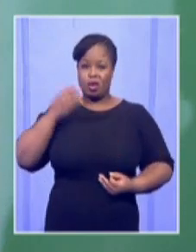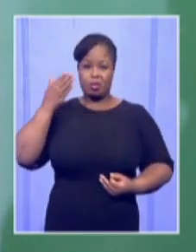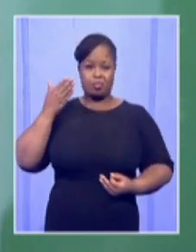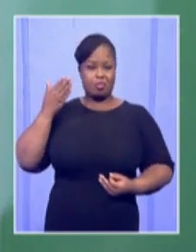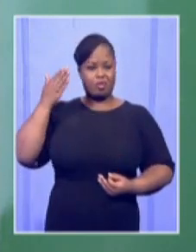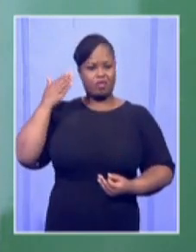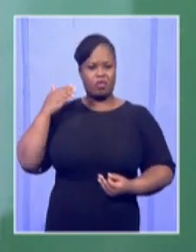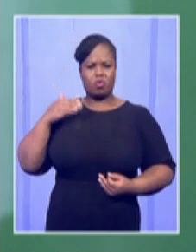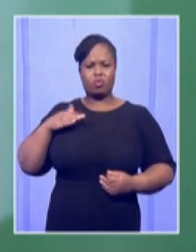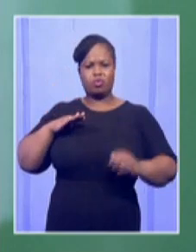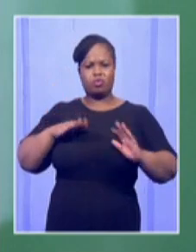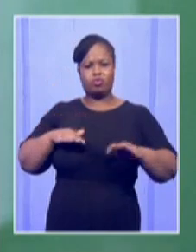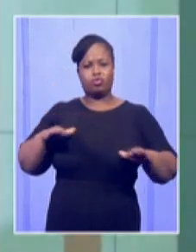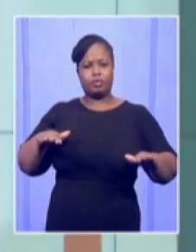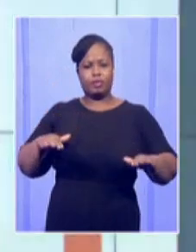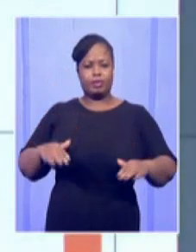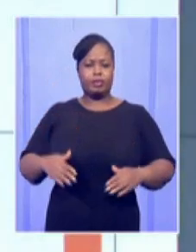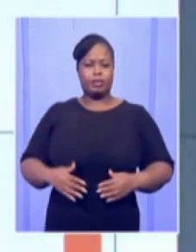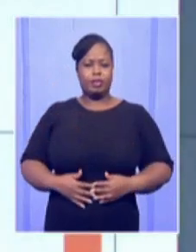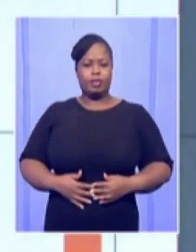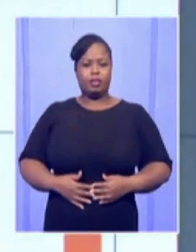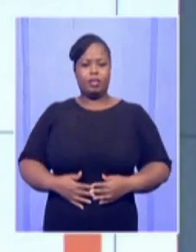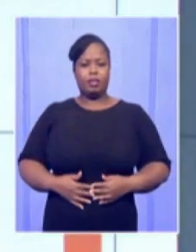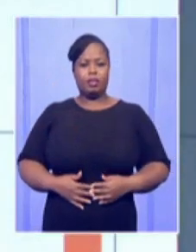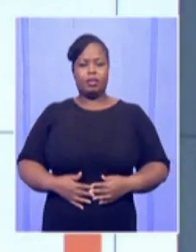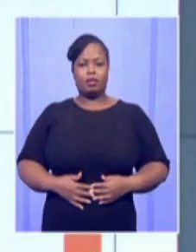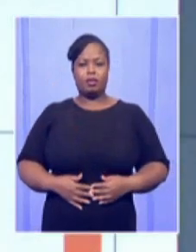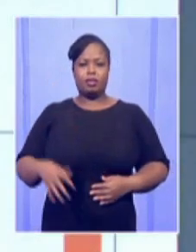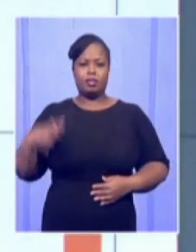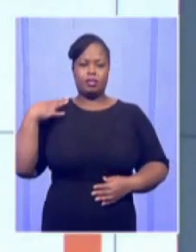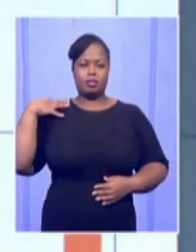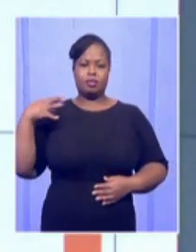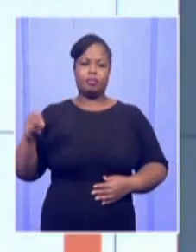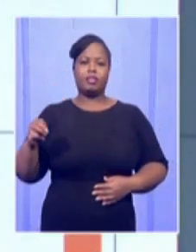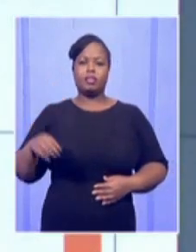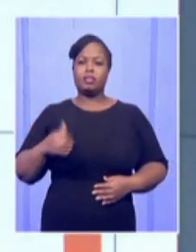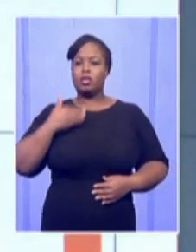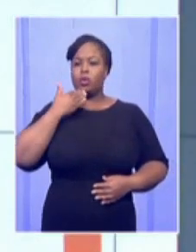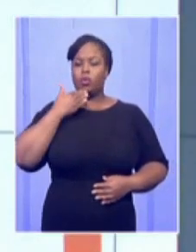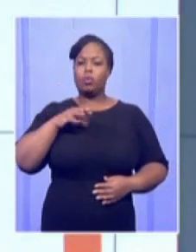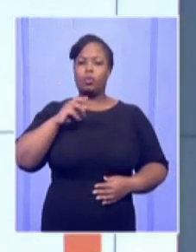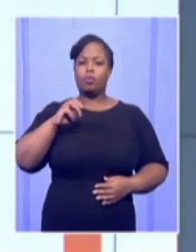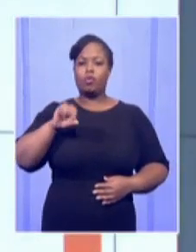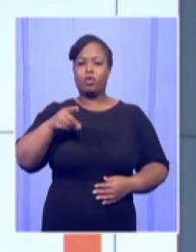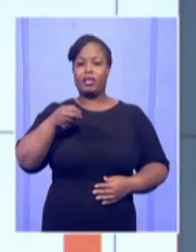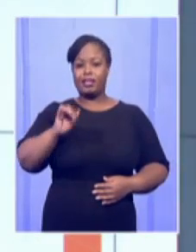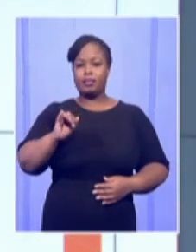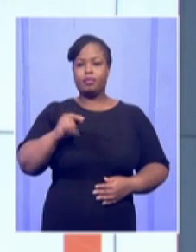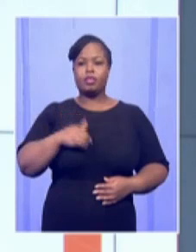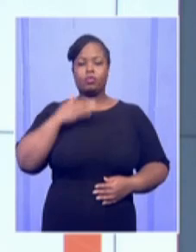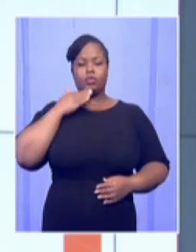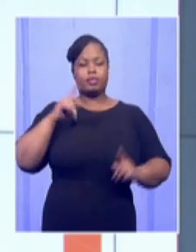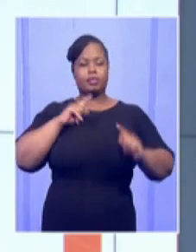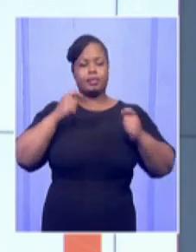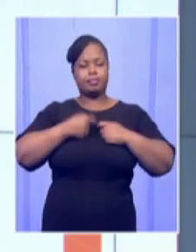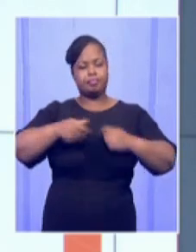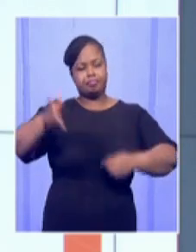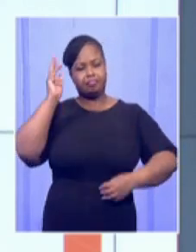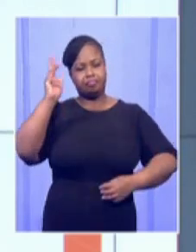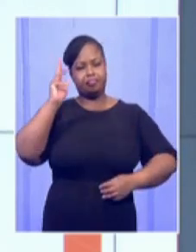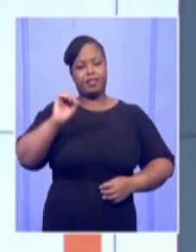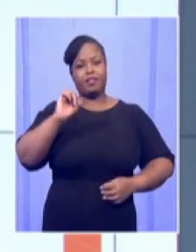not the face of the pandemic. The Minister and the President, Simondla Gugubele, there with his team presenting the first South